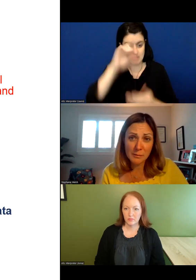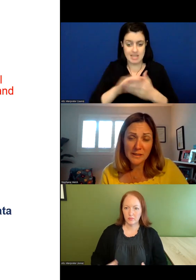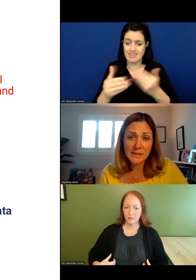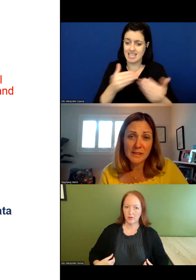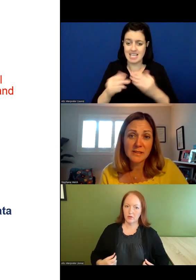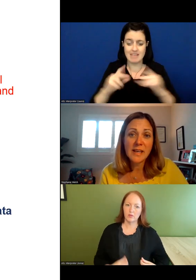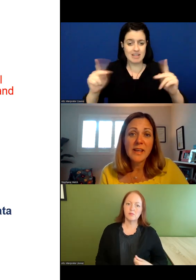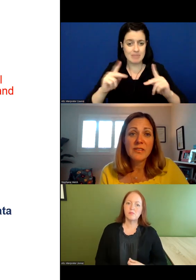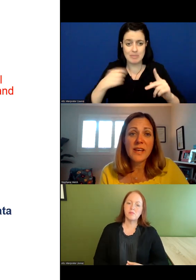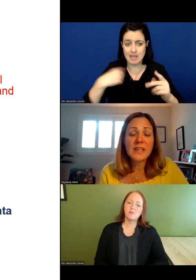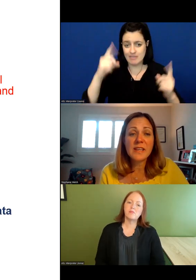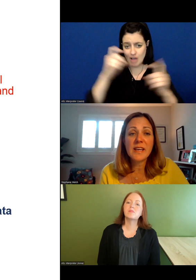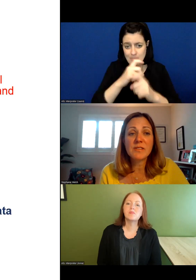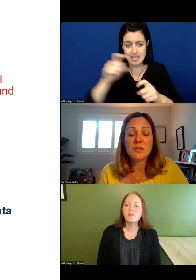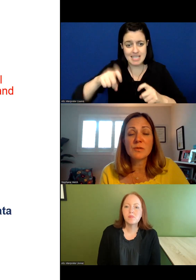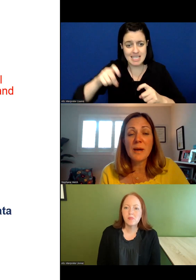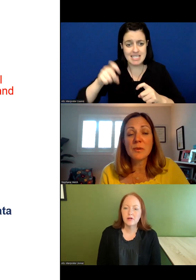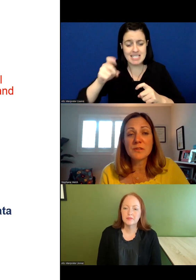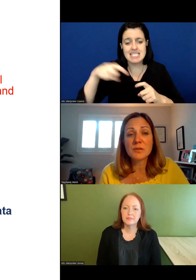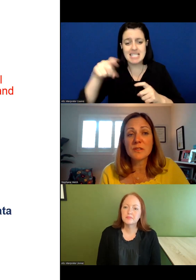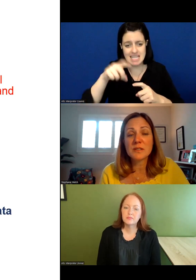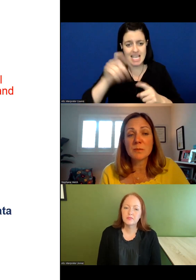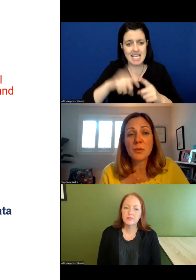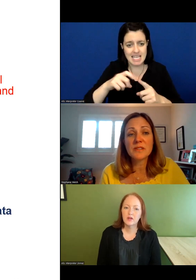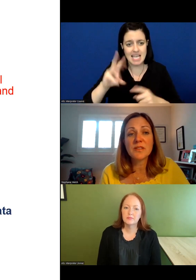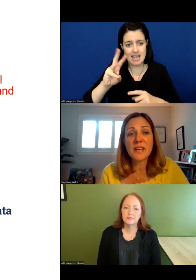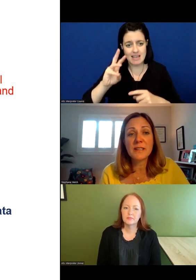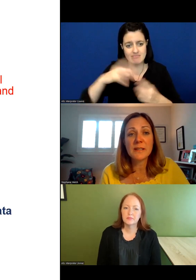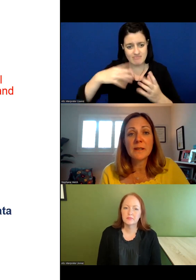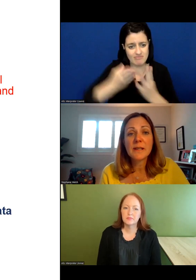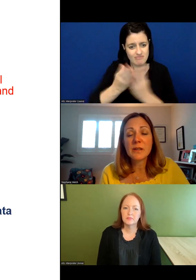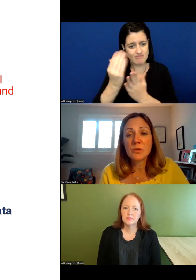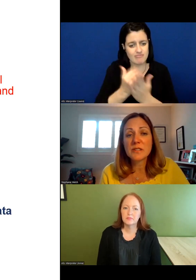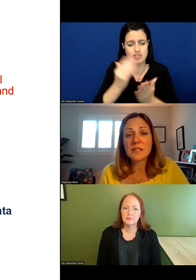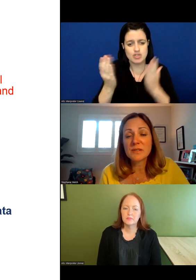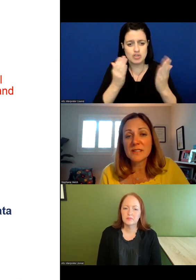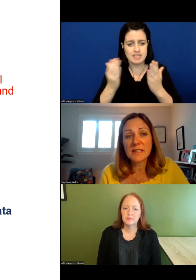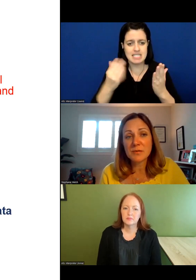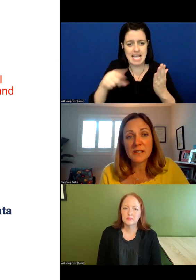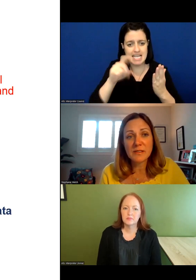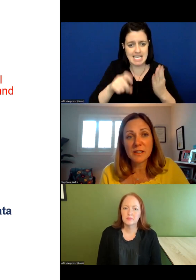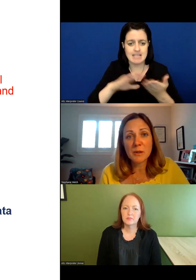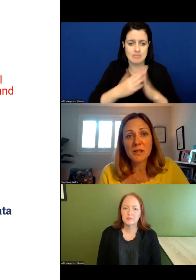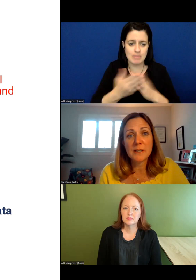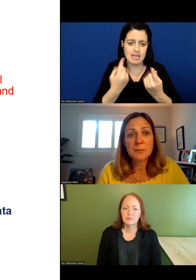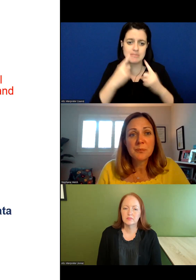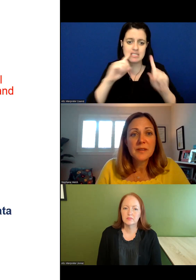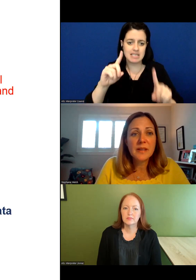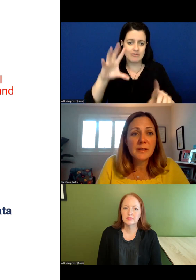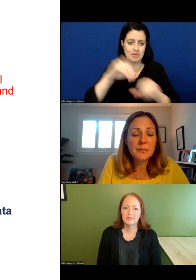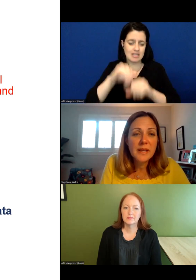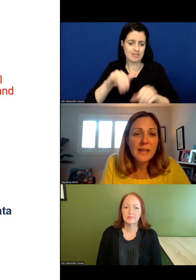have complex needs, they can get the wraparound services and supports that they need in order to live successfully in the